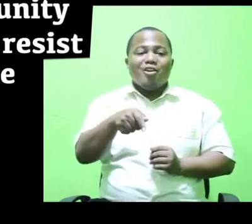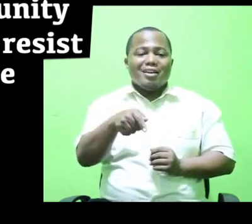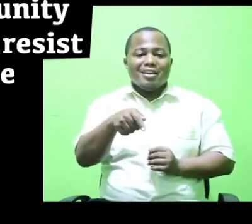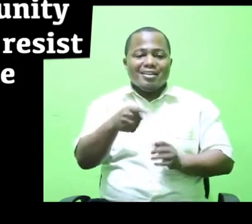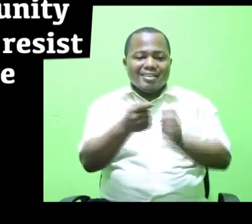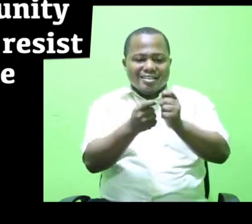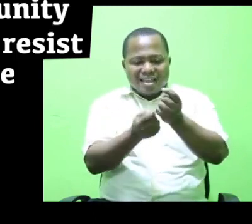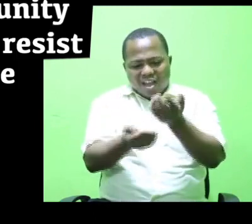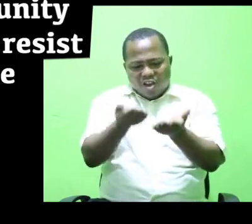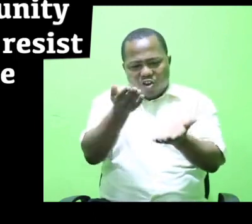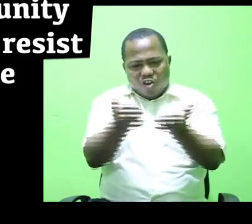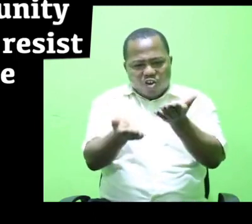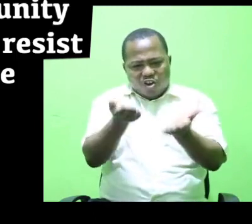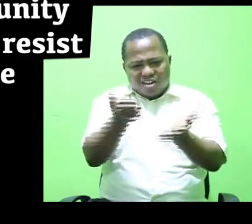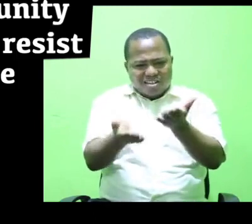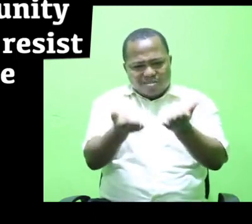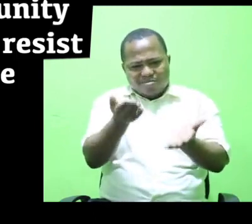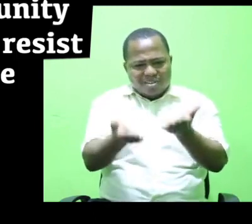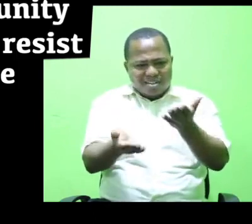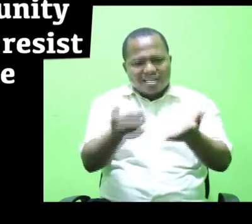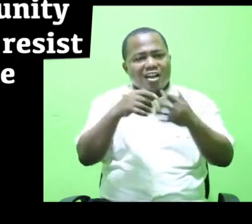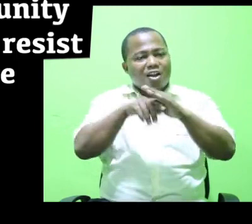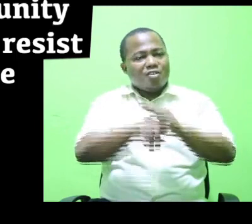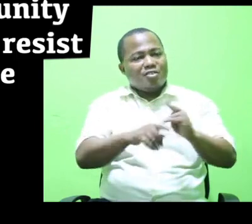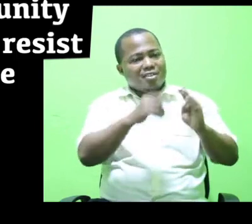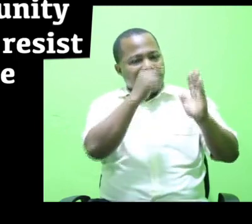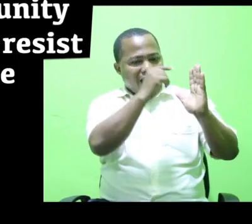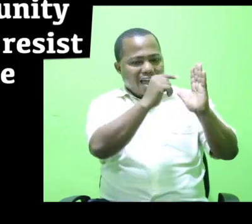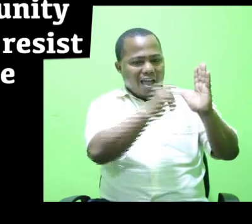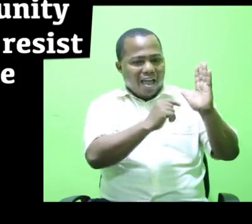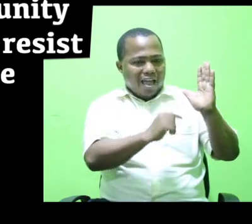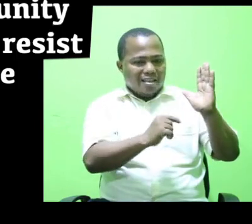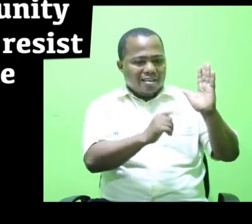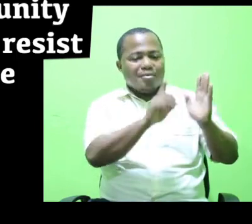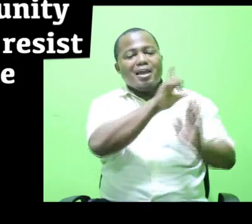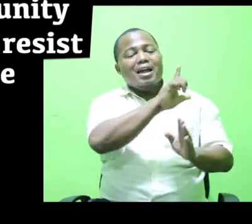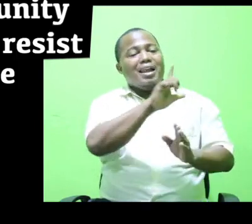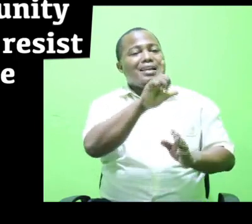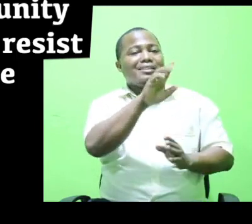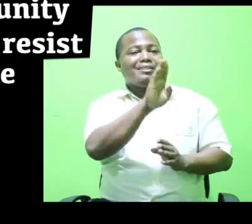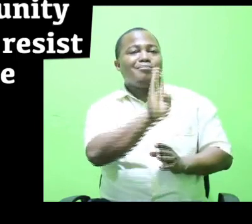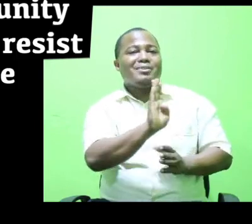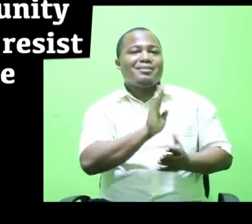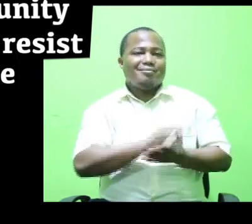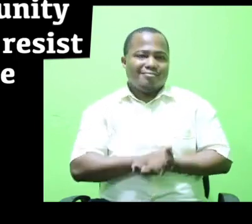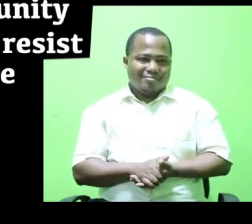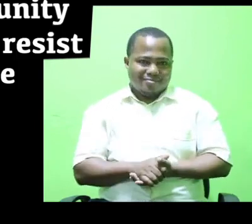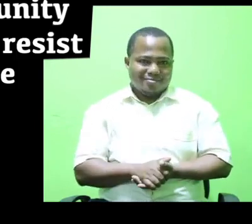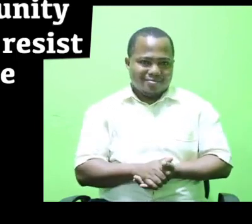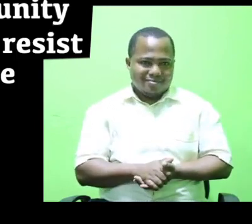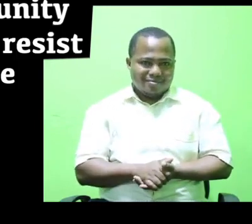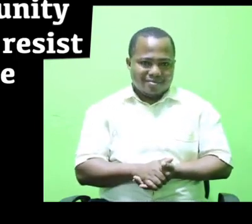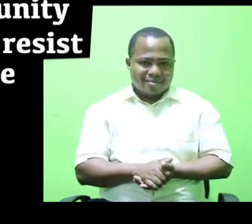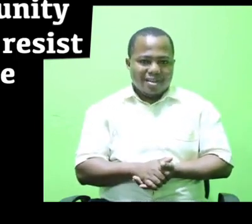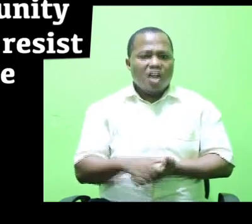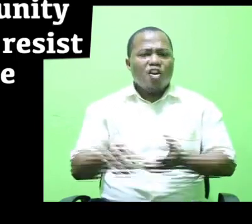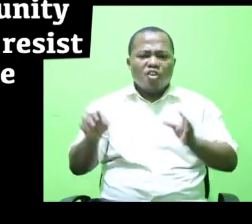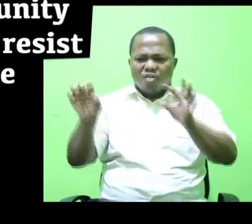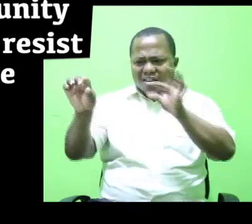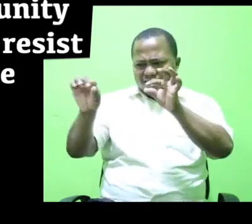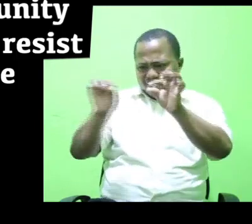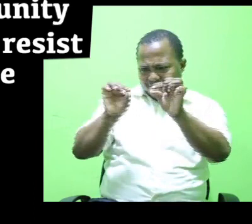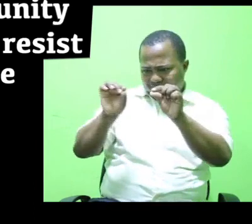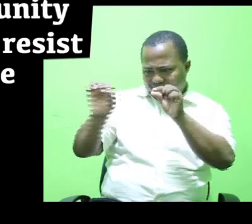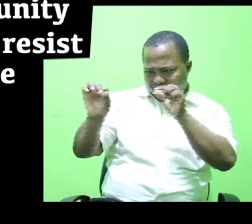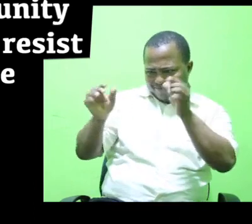is corresponding to the item of the list B. We will